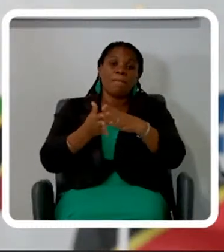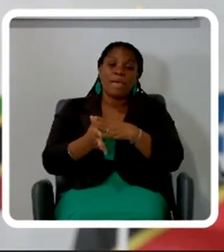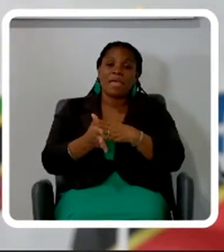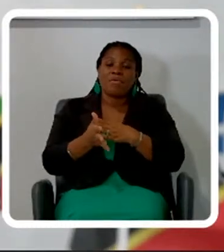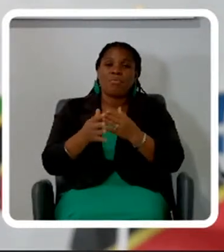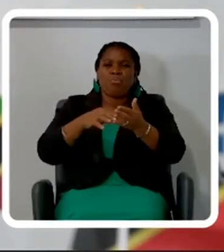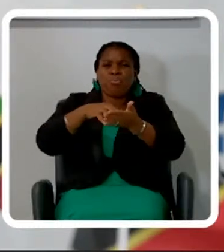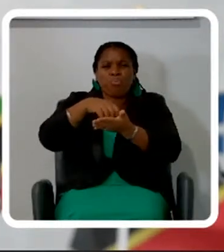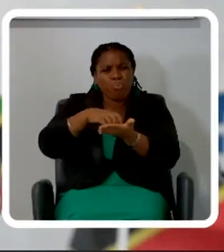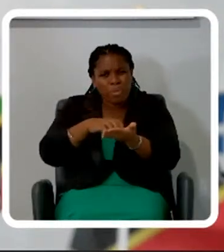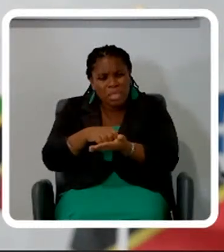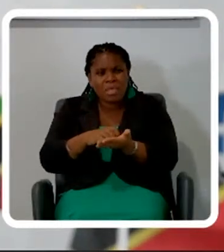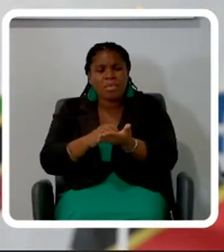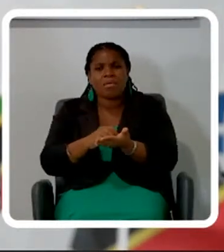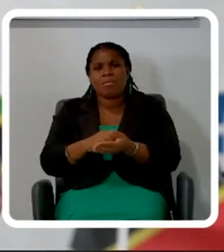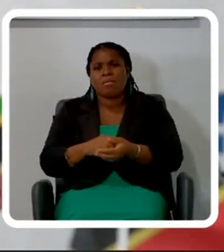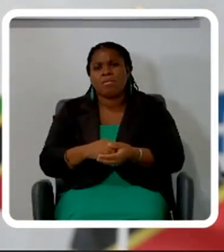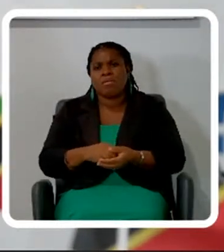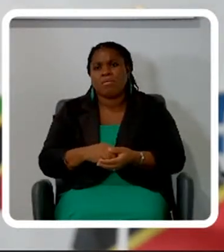Shambles.